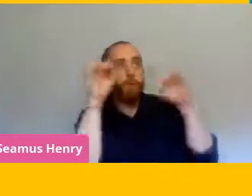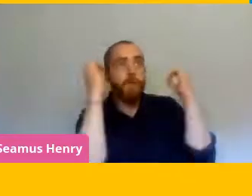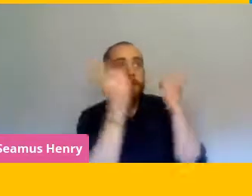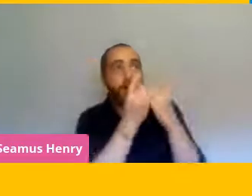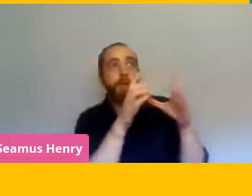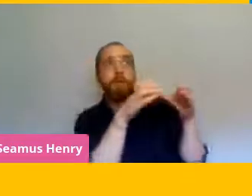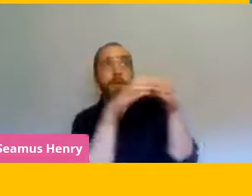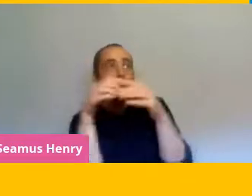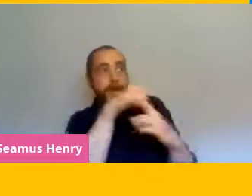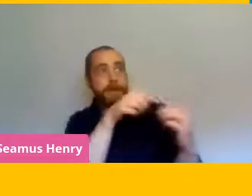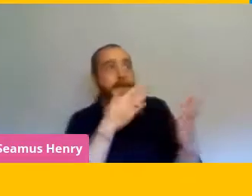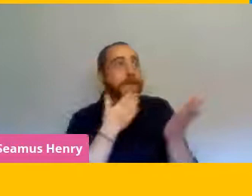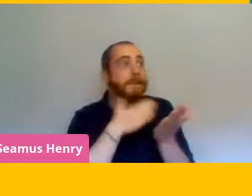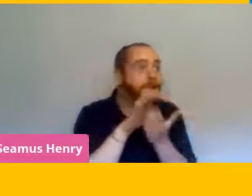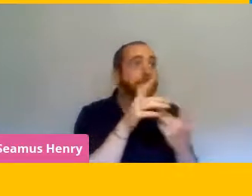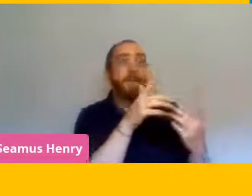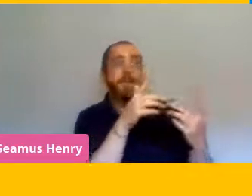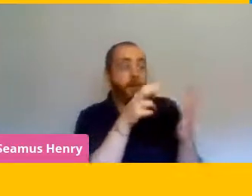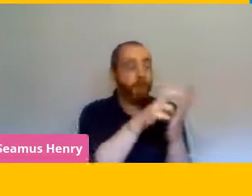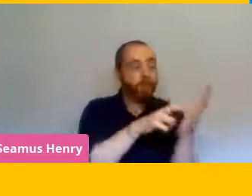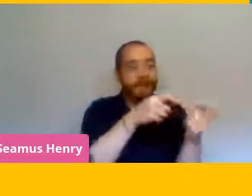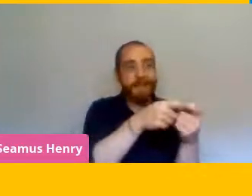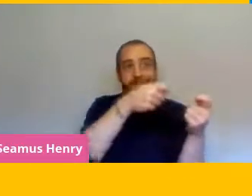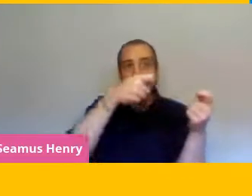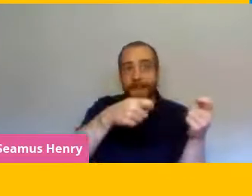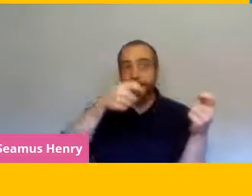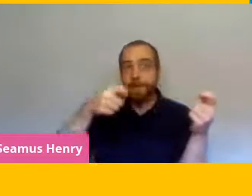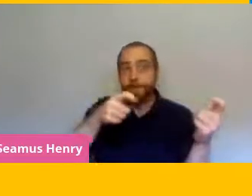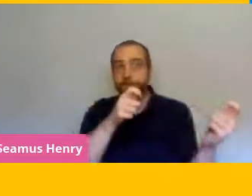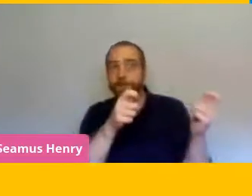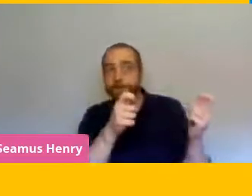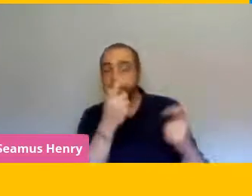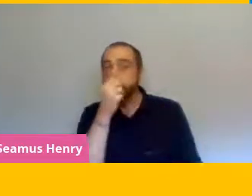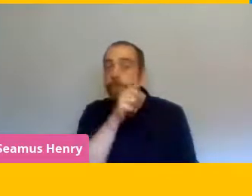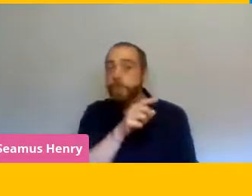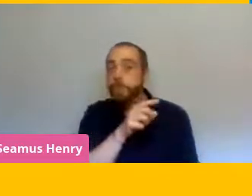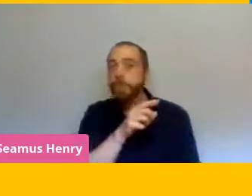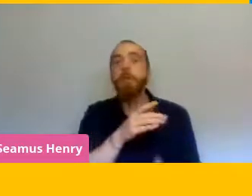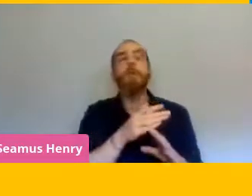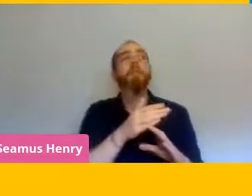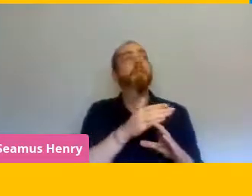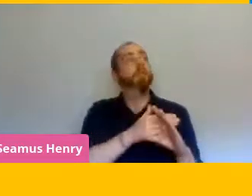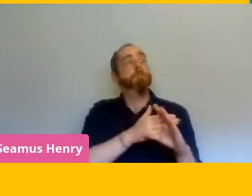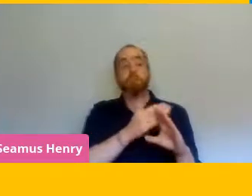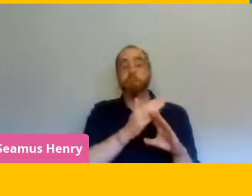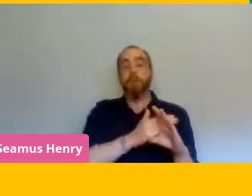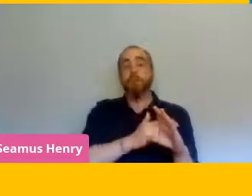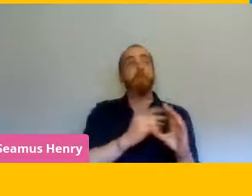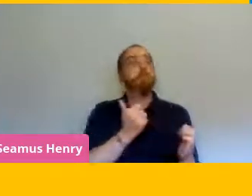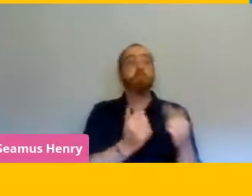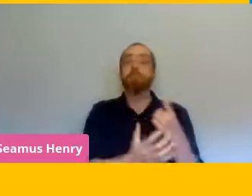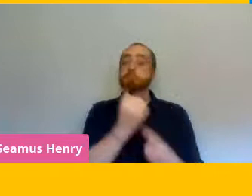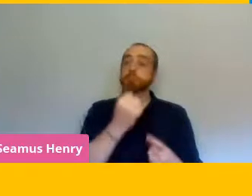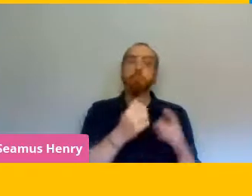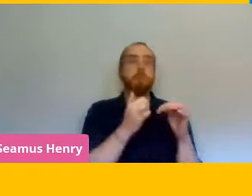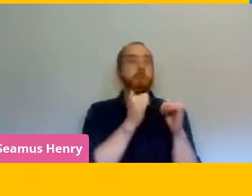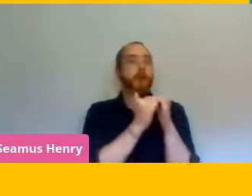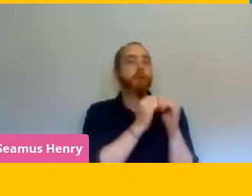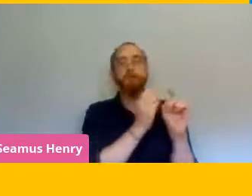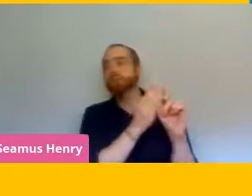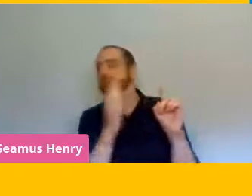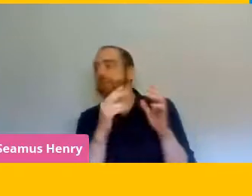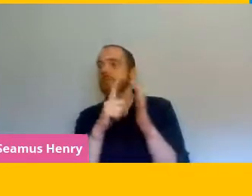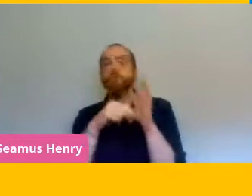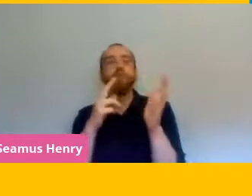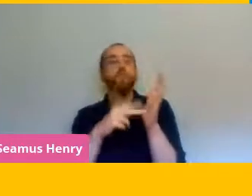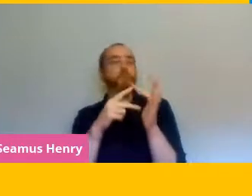to see whether contracts could be extended or made open-ended. And early on, we had a lot of success. So between March and June, of about 300 contracts